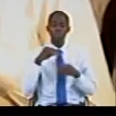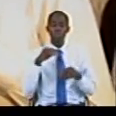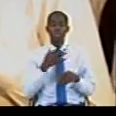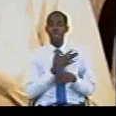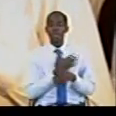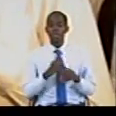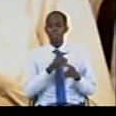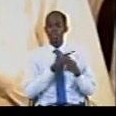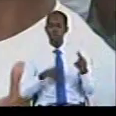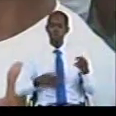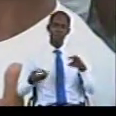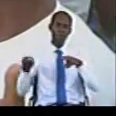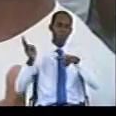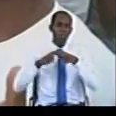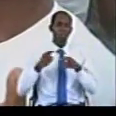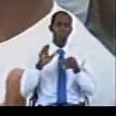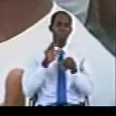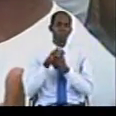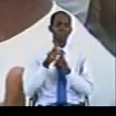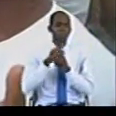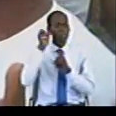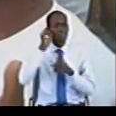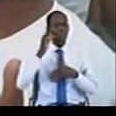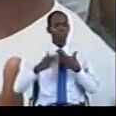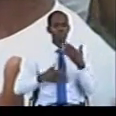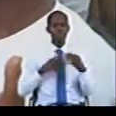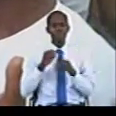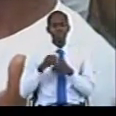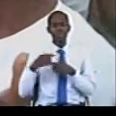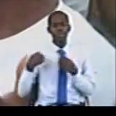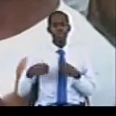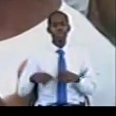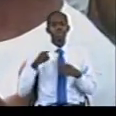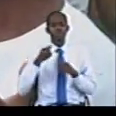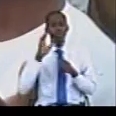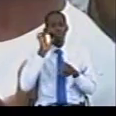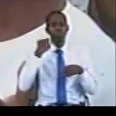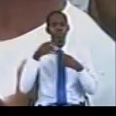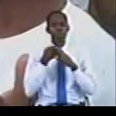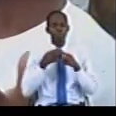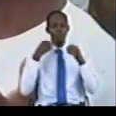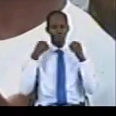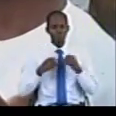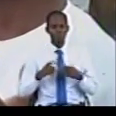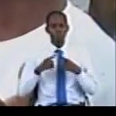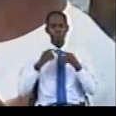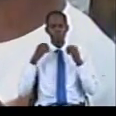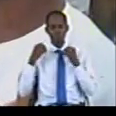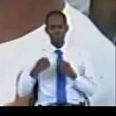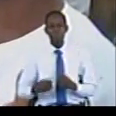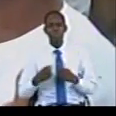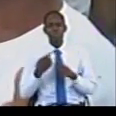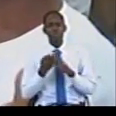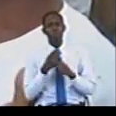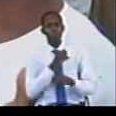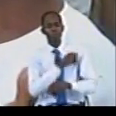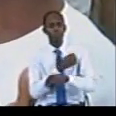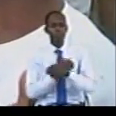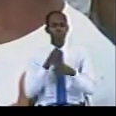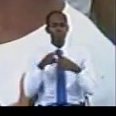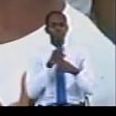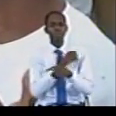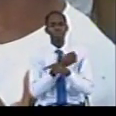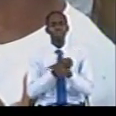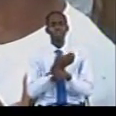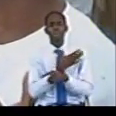increase and fulfill his joy in your life. You'll go from strength to strength, from faith to faith, from power to power. And